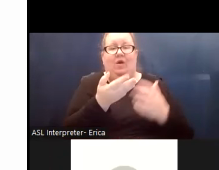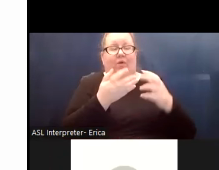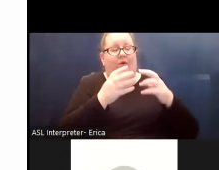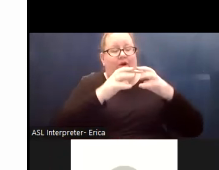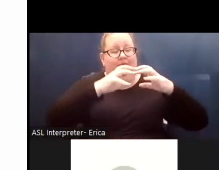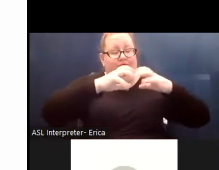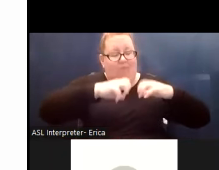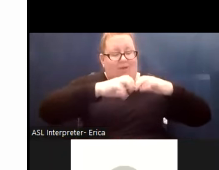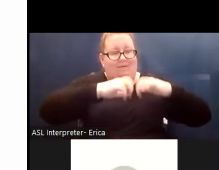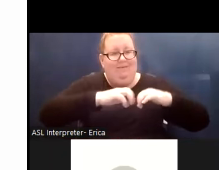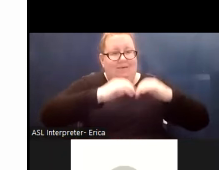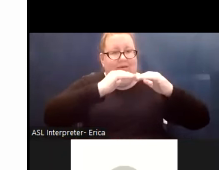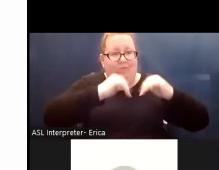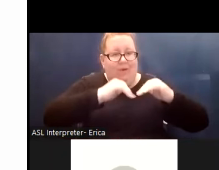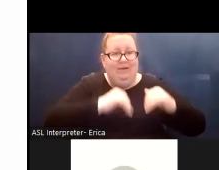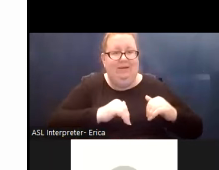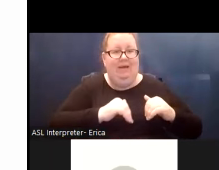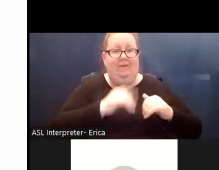bit wordily